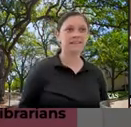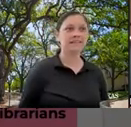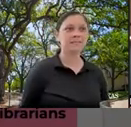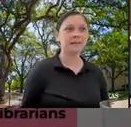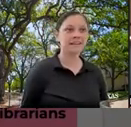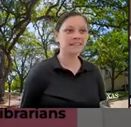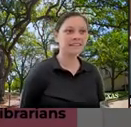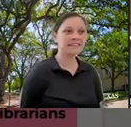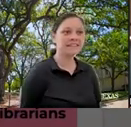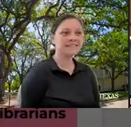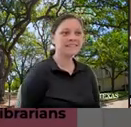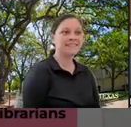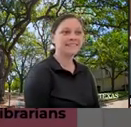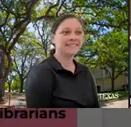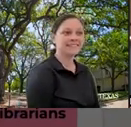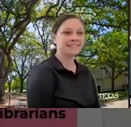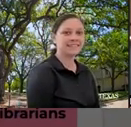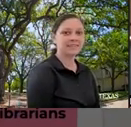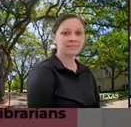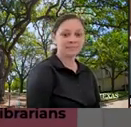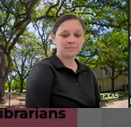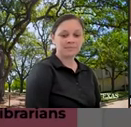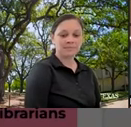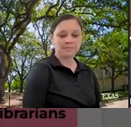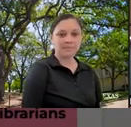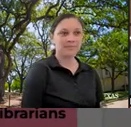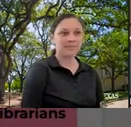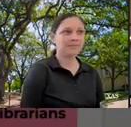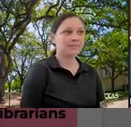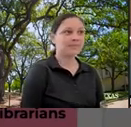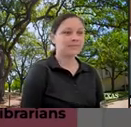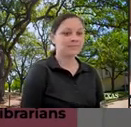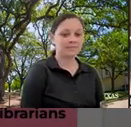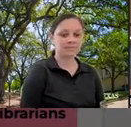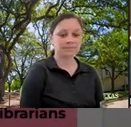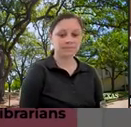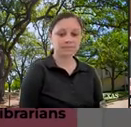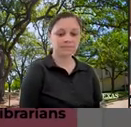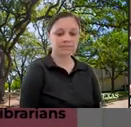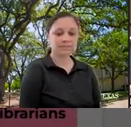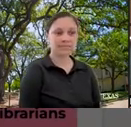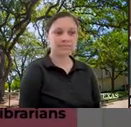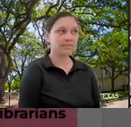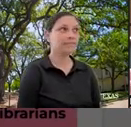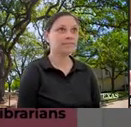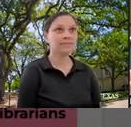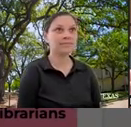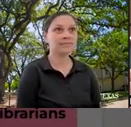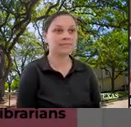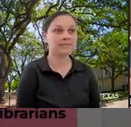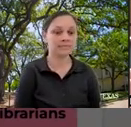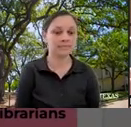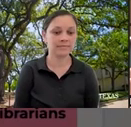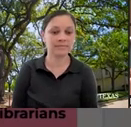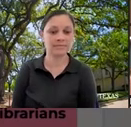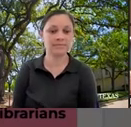that. Megan? Yeah, I think that kind of splitting that kind of social media into